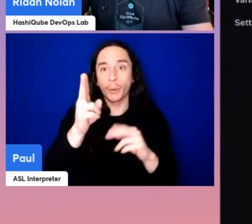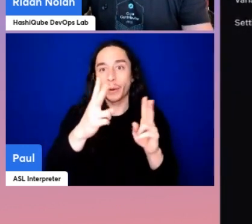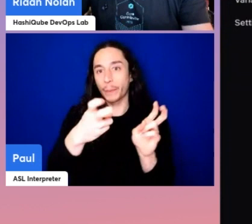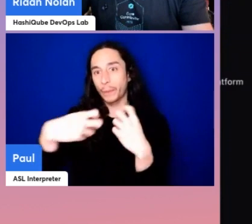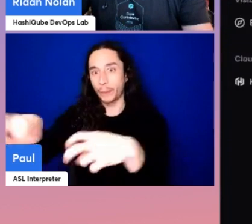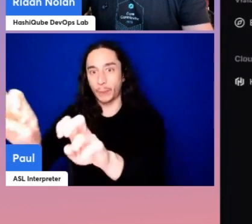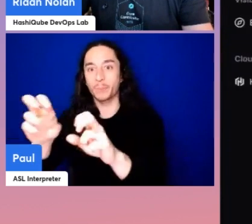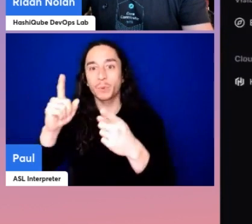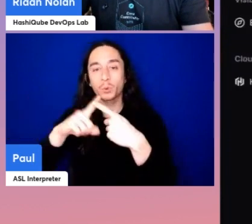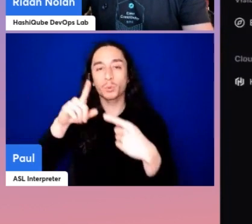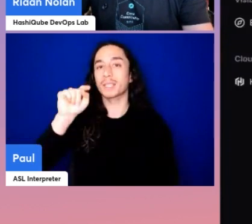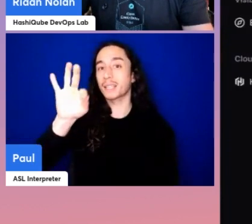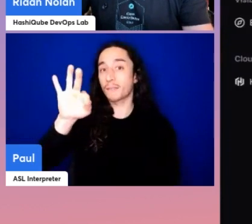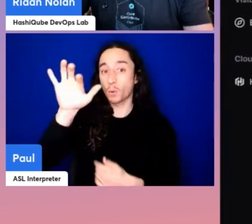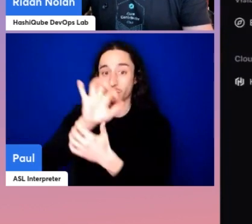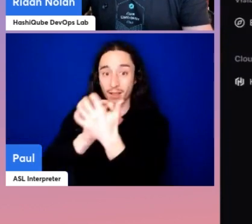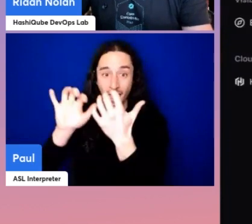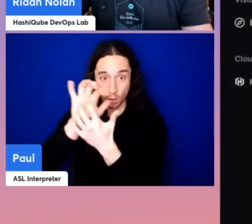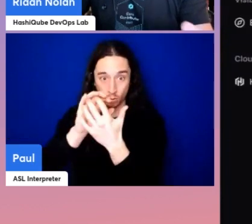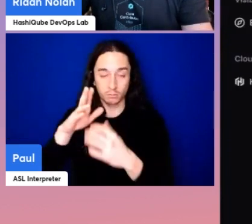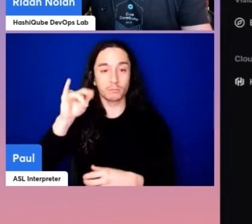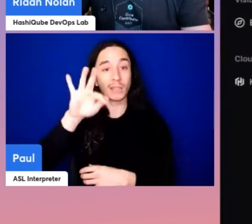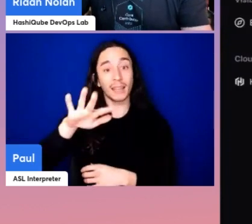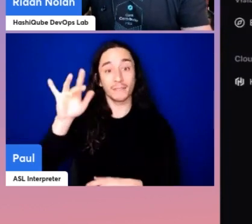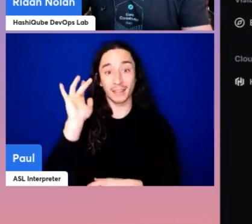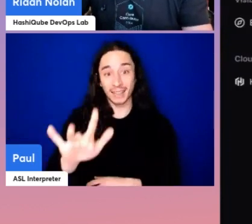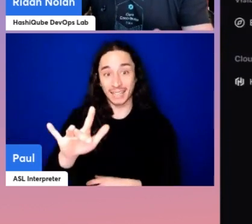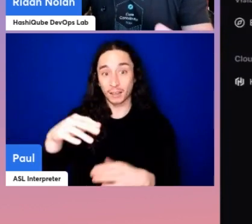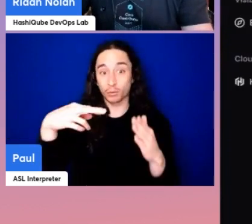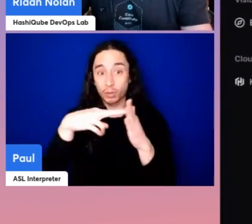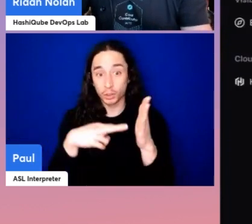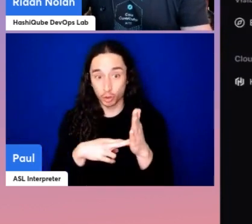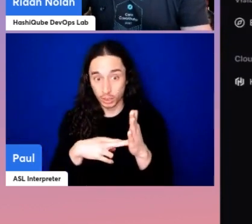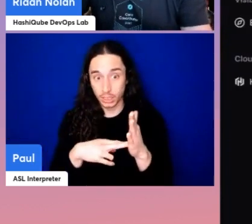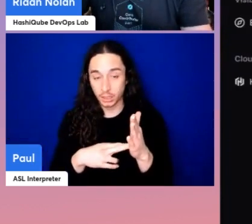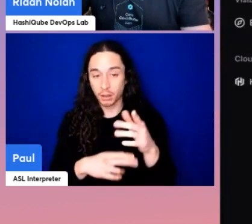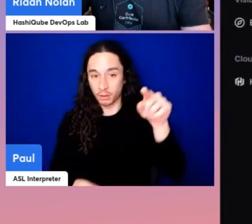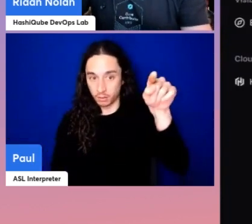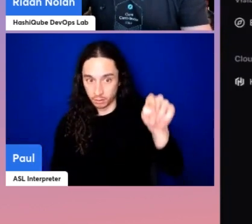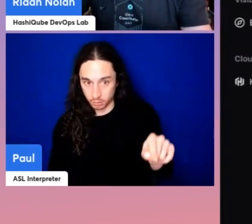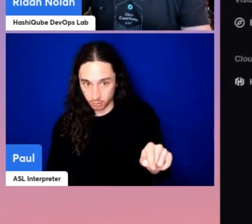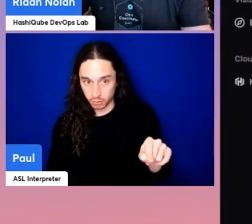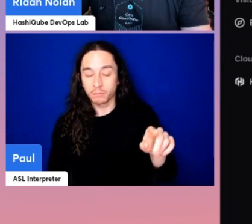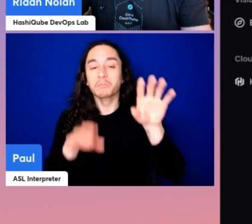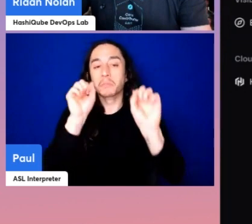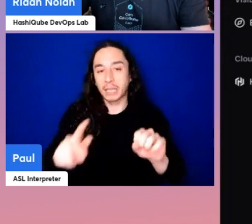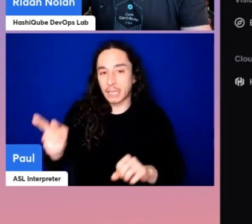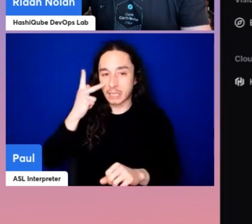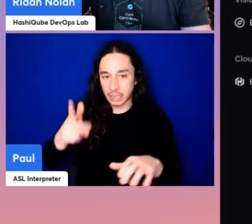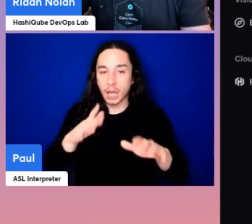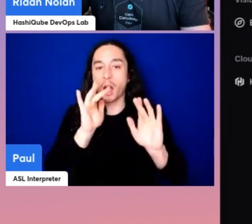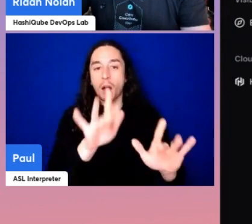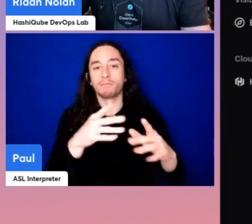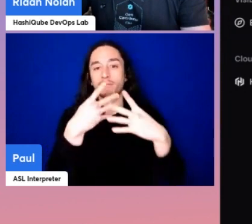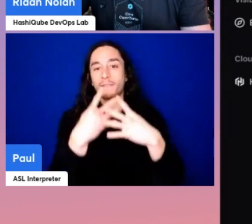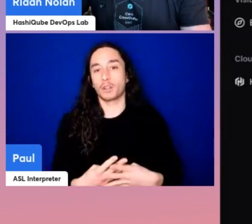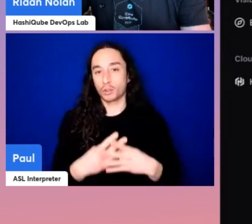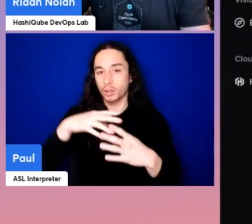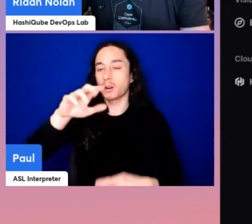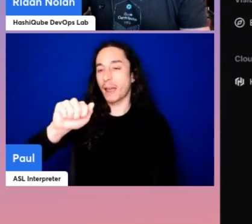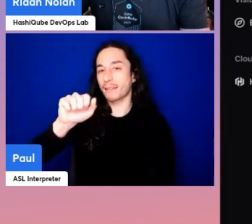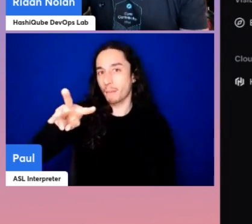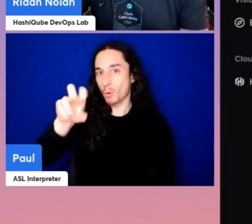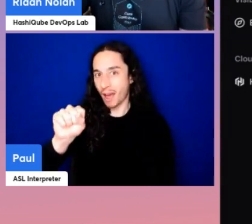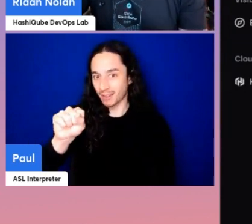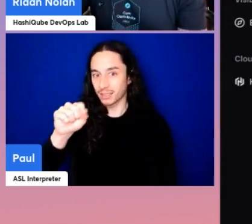to Terraform Cloud. And if we go here to the registry, you will see that we can then filter on AWS, and